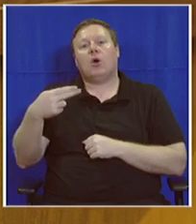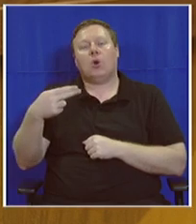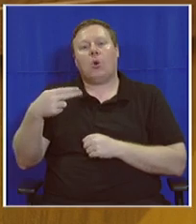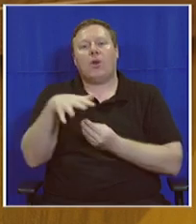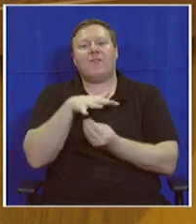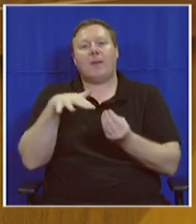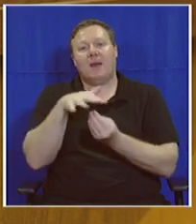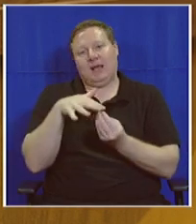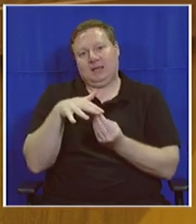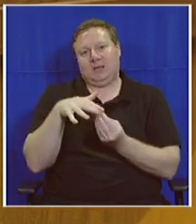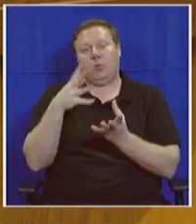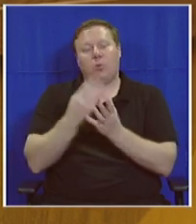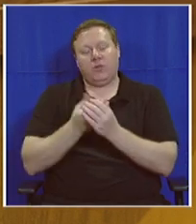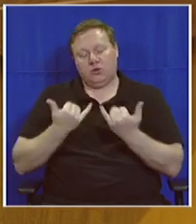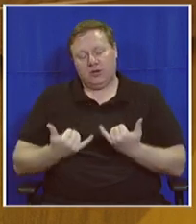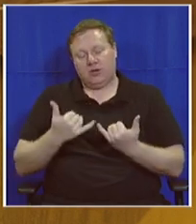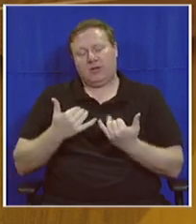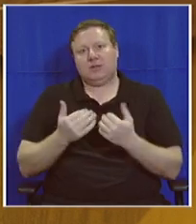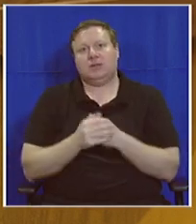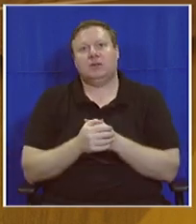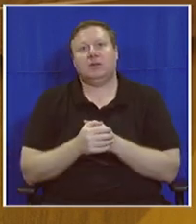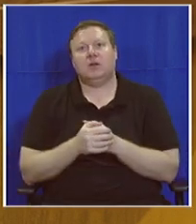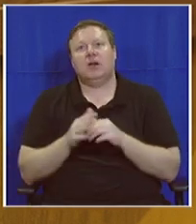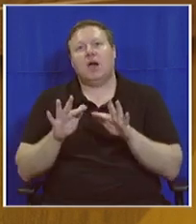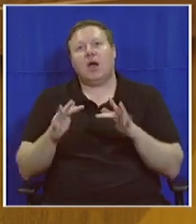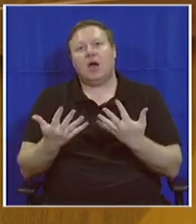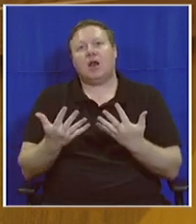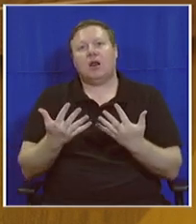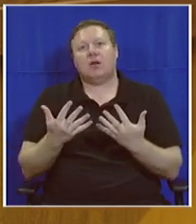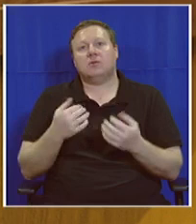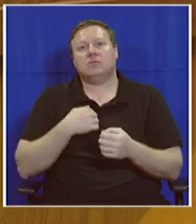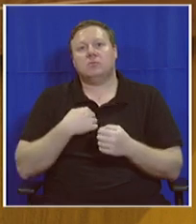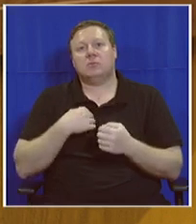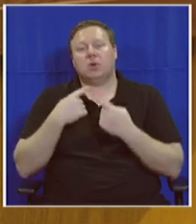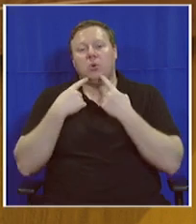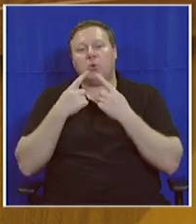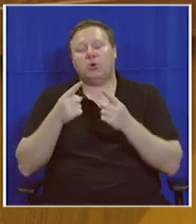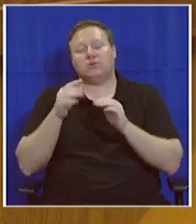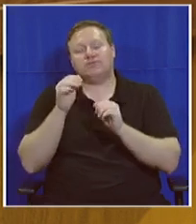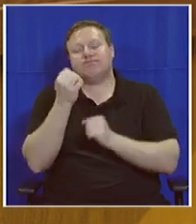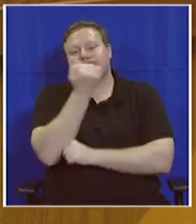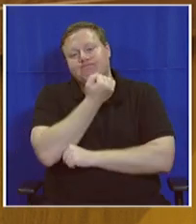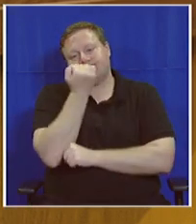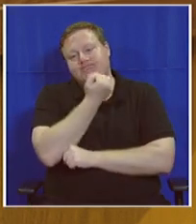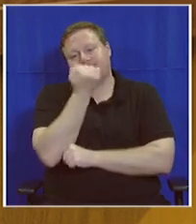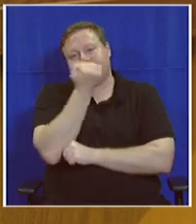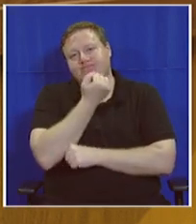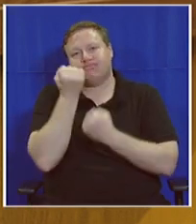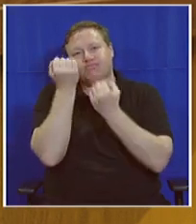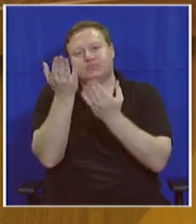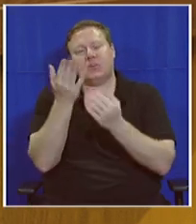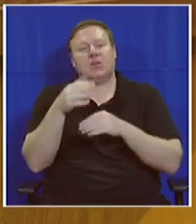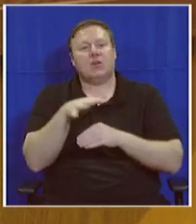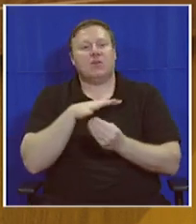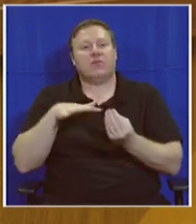are present with us today. And allow me to pass a word of condolence to the family and